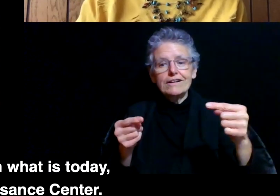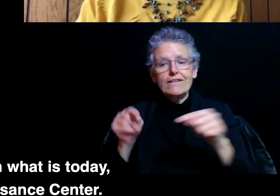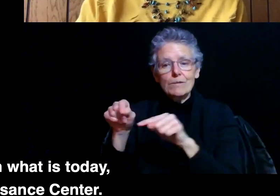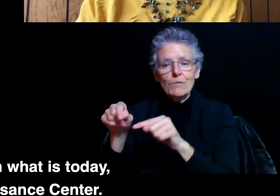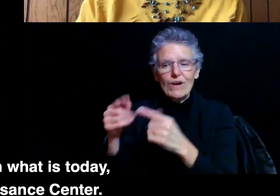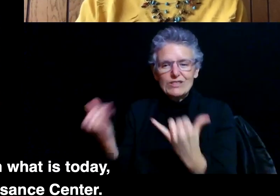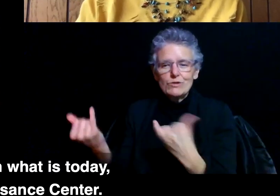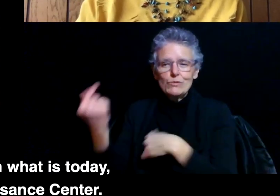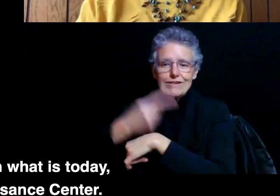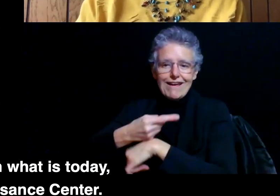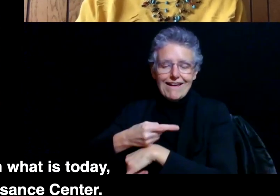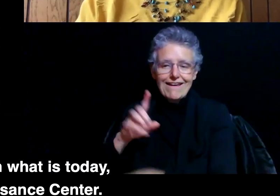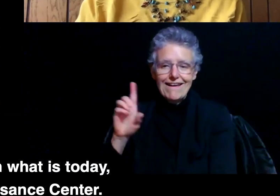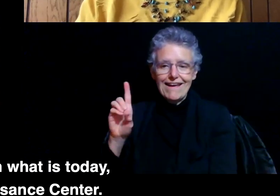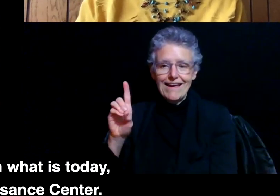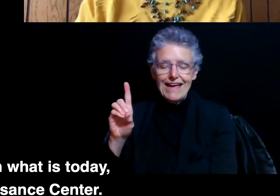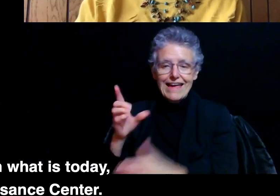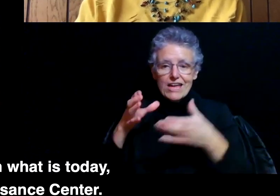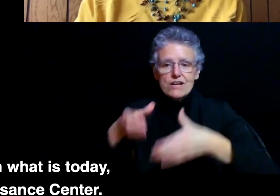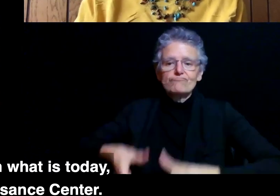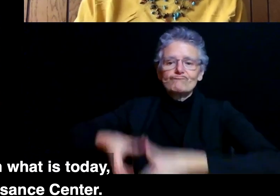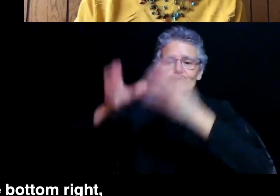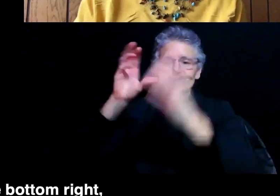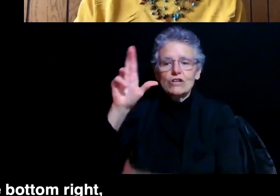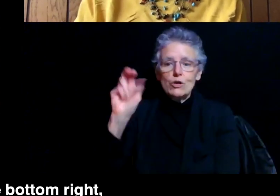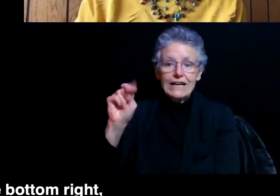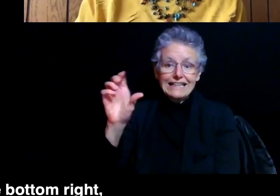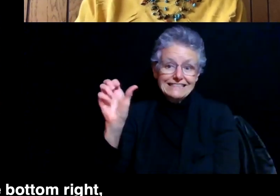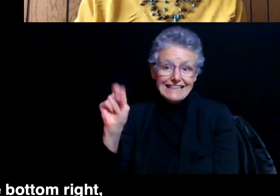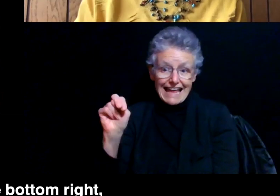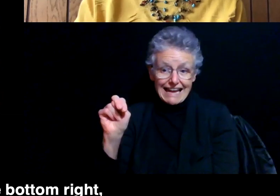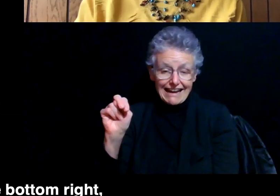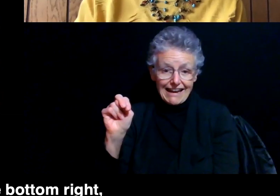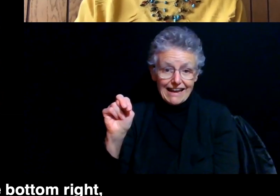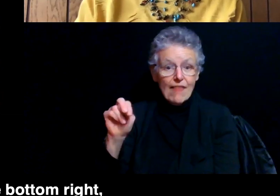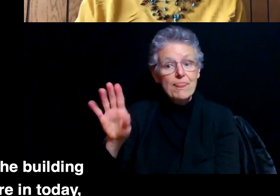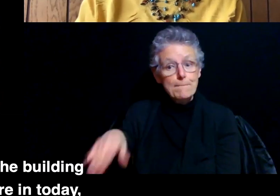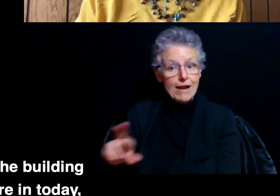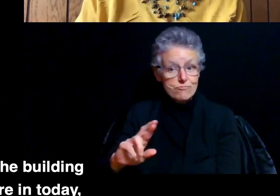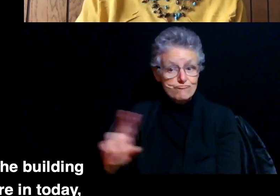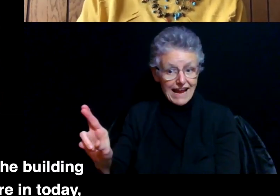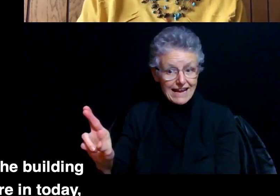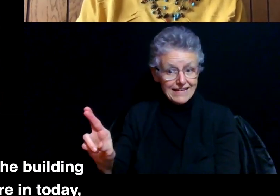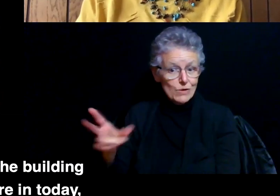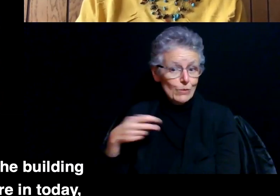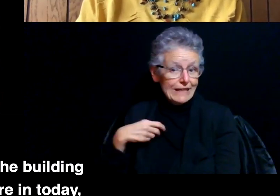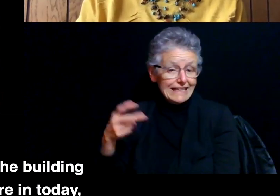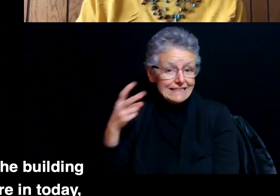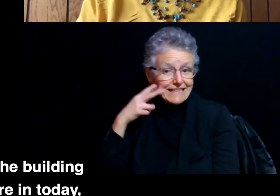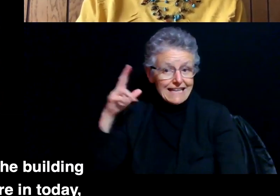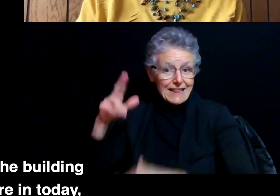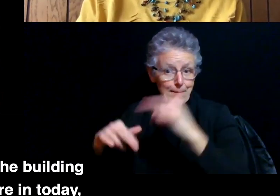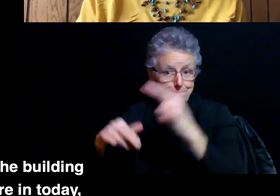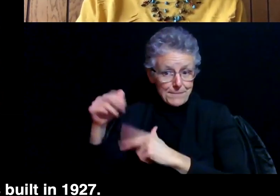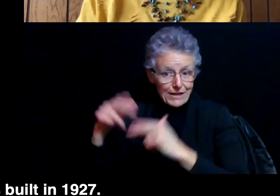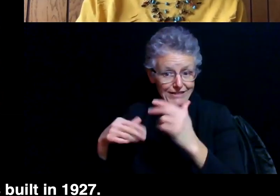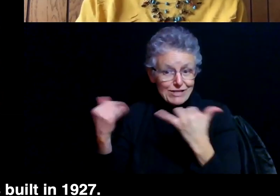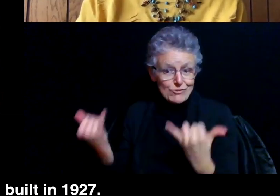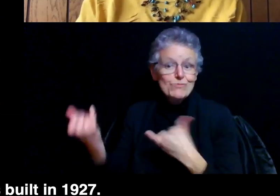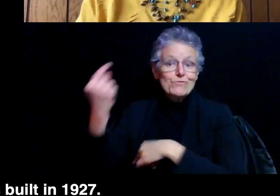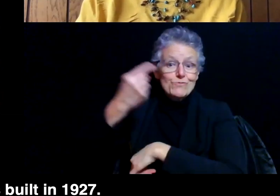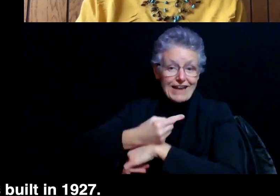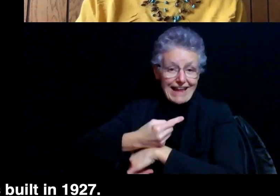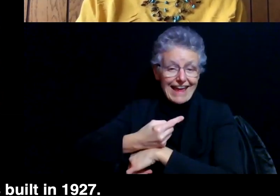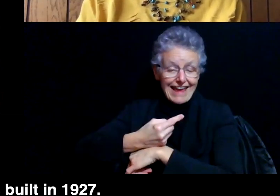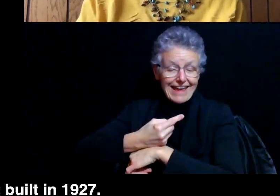is today the Renaissance Center. And at the bottom right, we see the building that we're in today, which